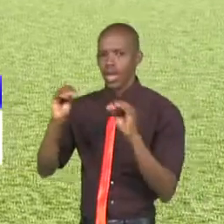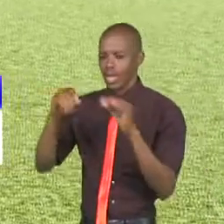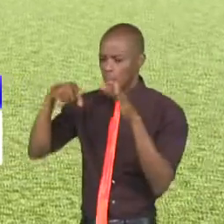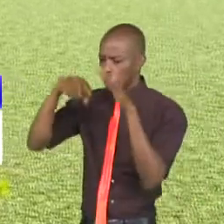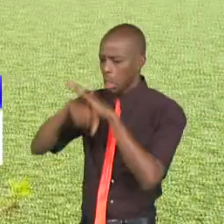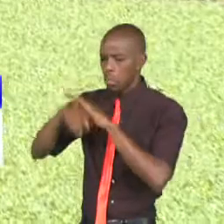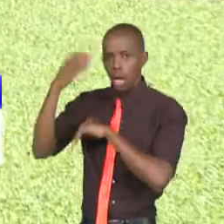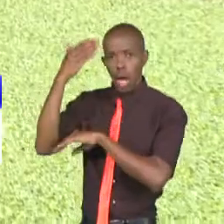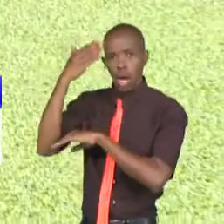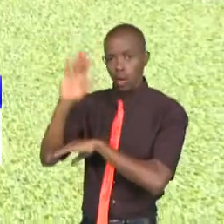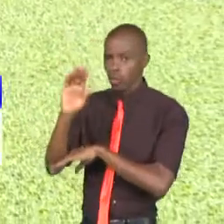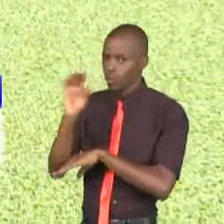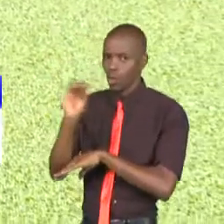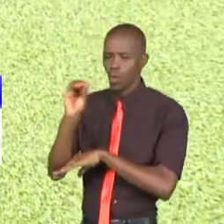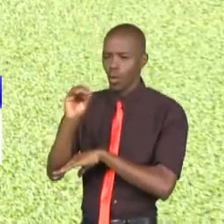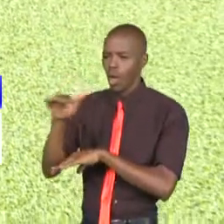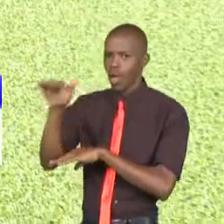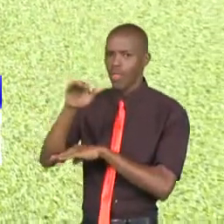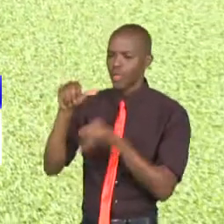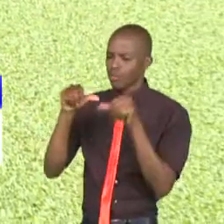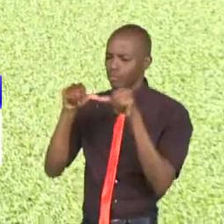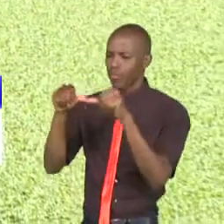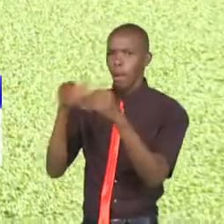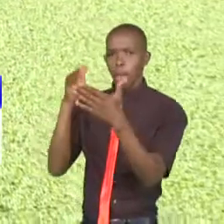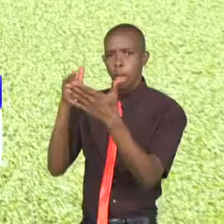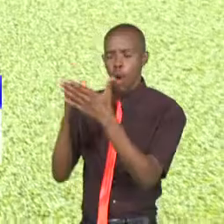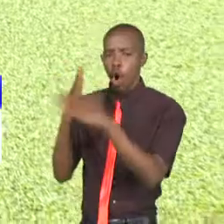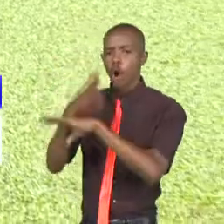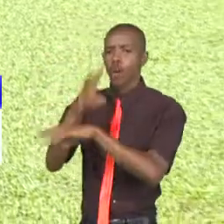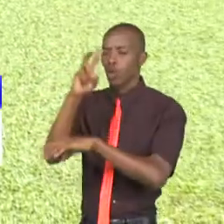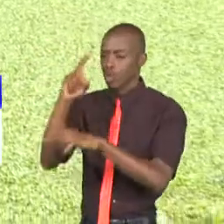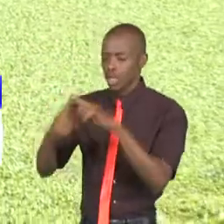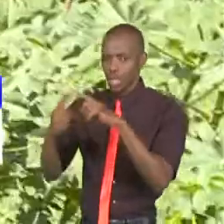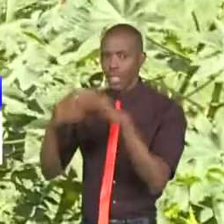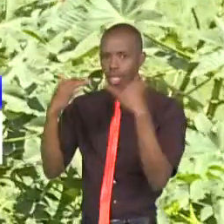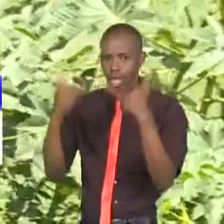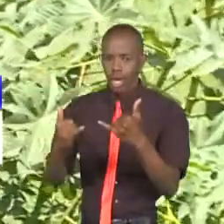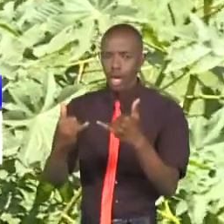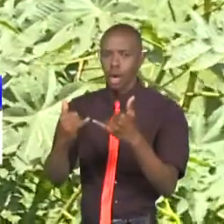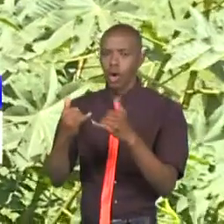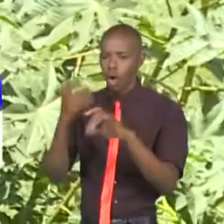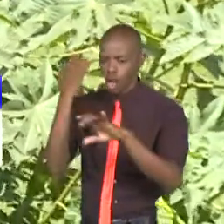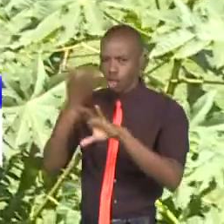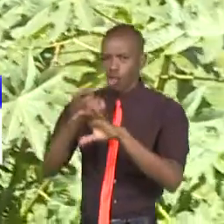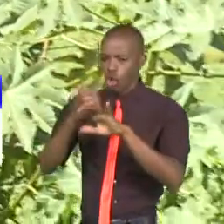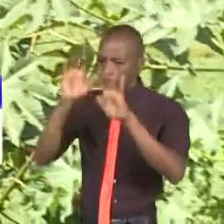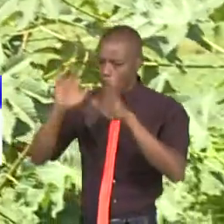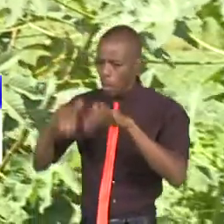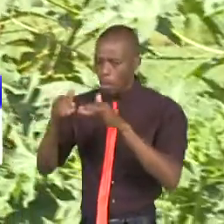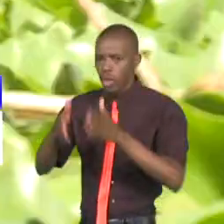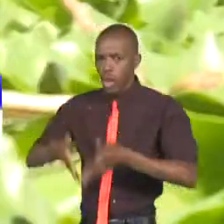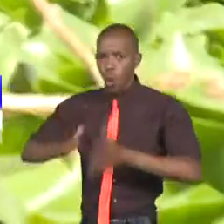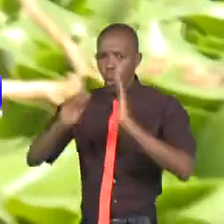depth. The site has remained barren for over 20 years now after quarrying ended and